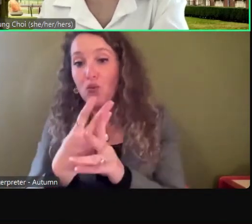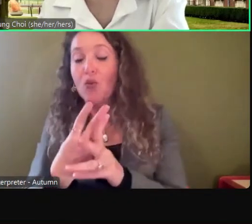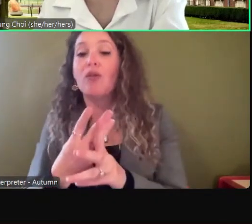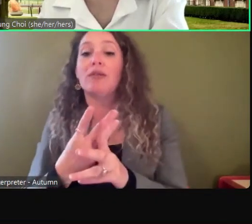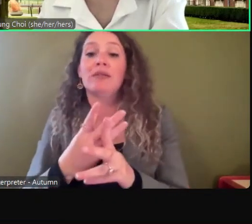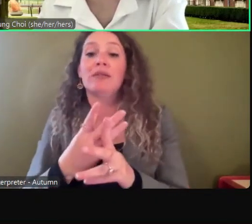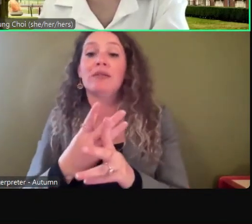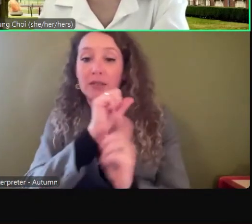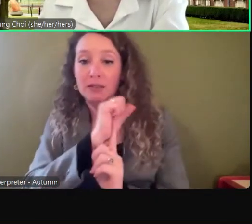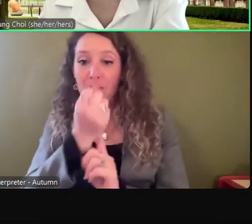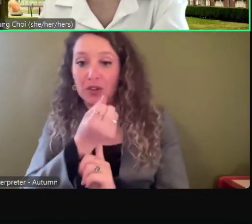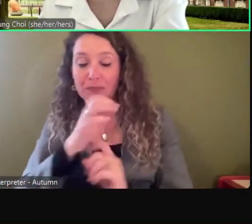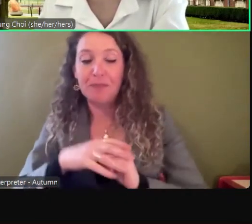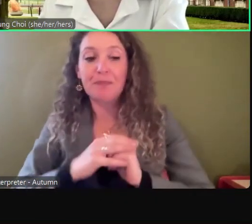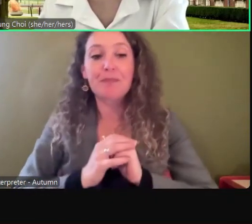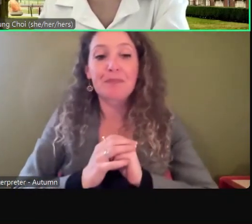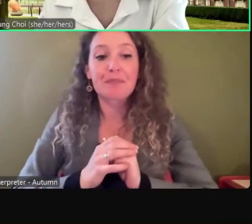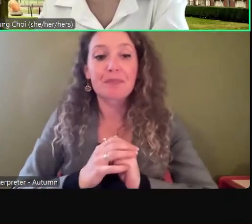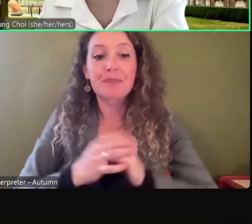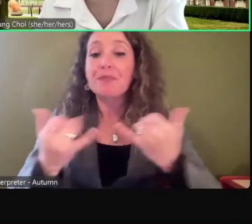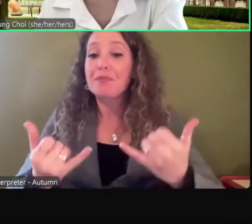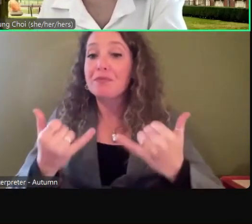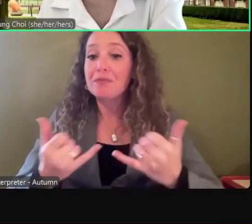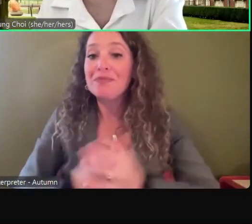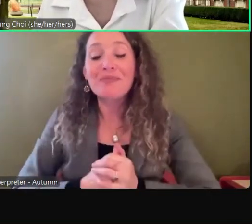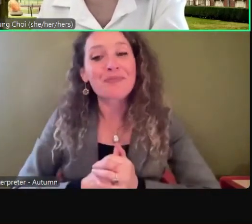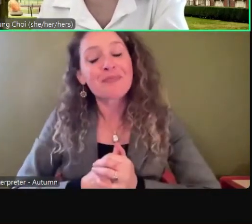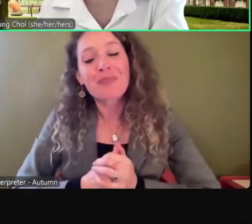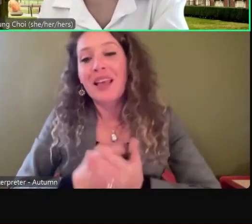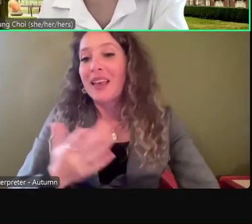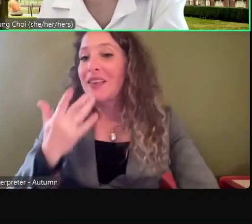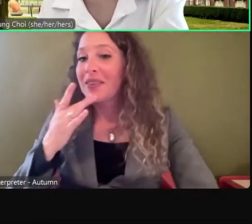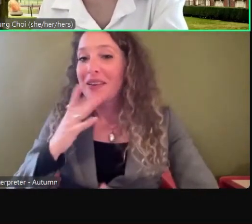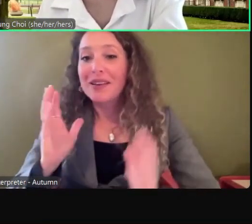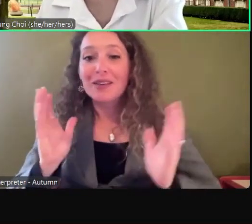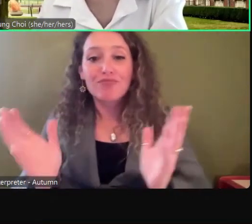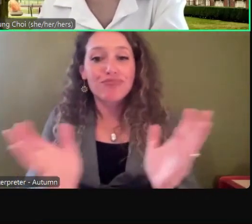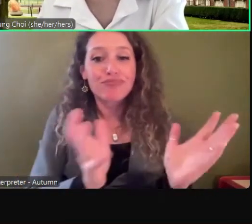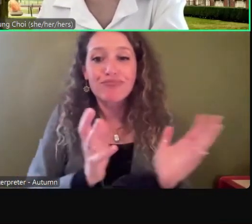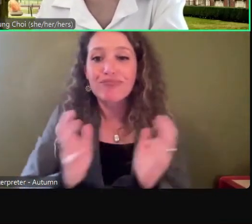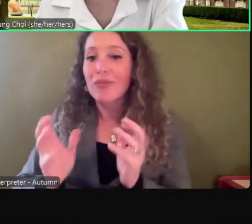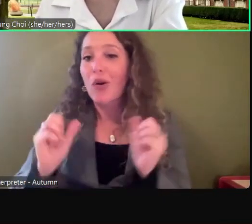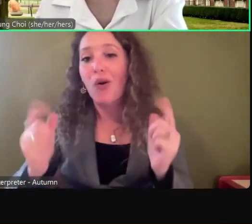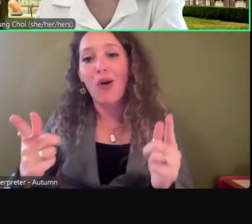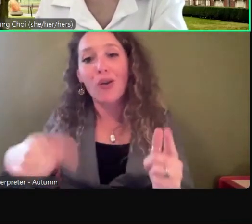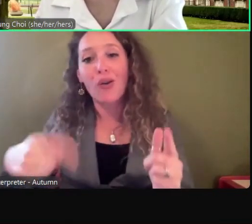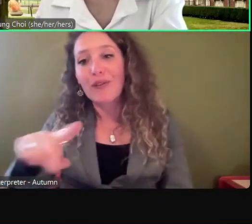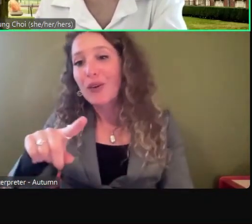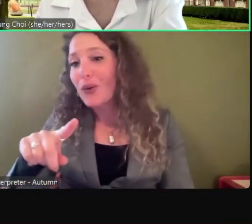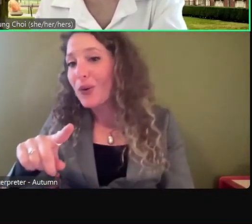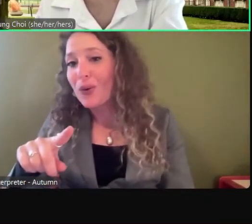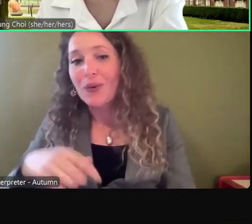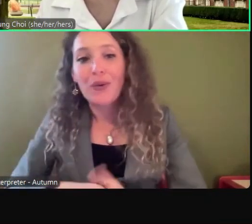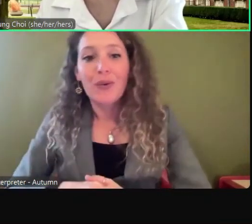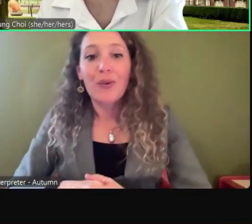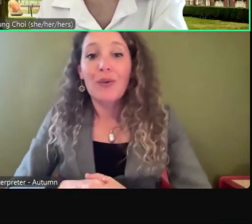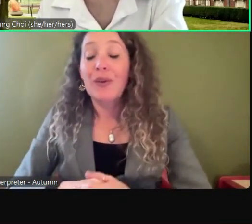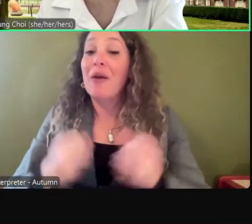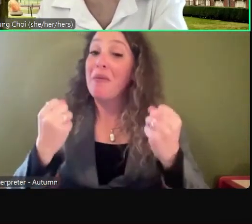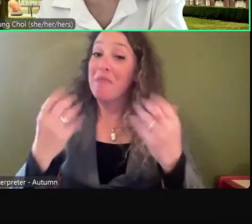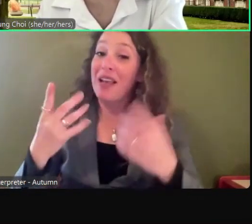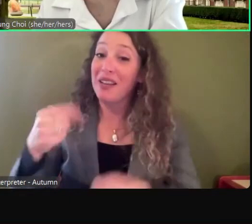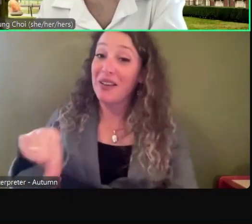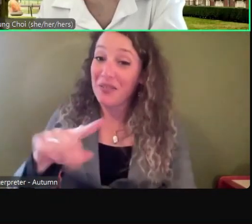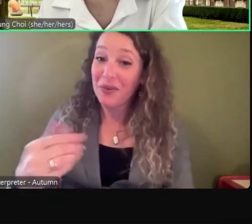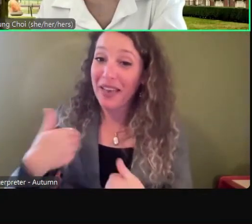Today, I have the privilege of speaking to all of you, many of whom have far more extensive clinical